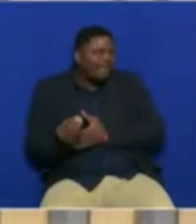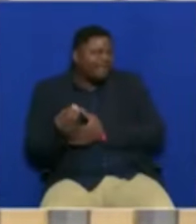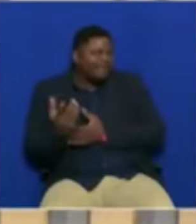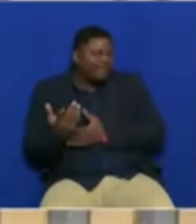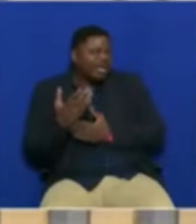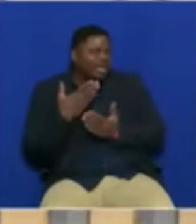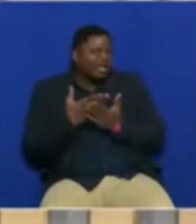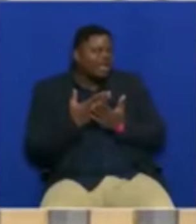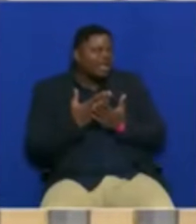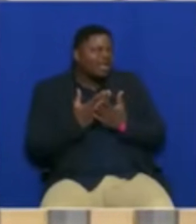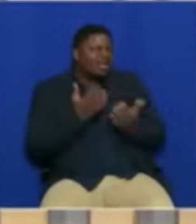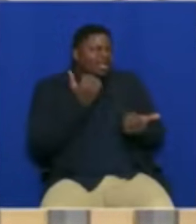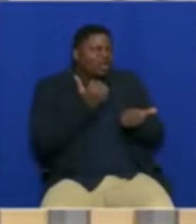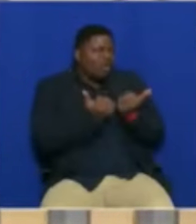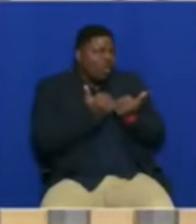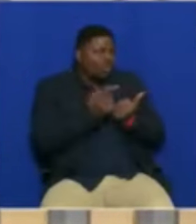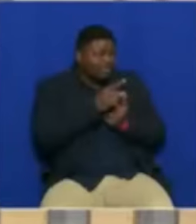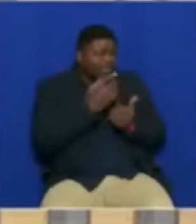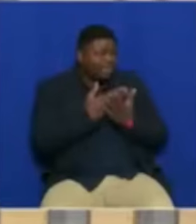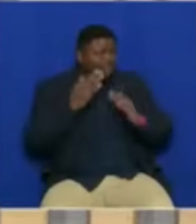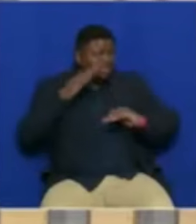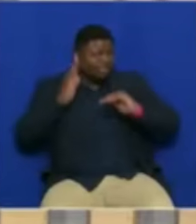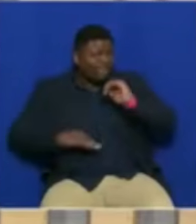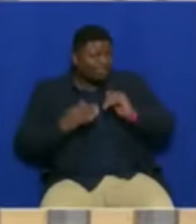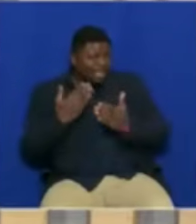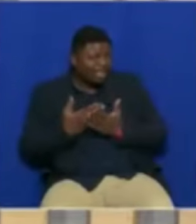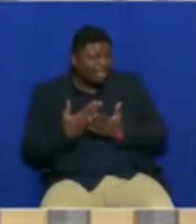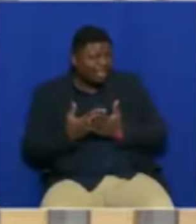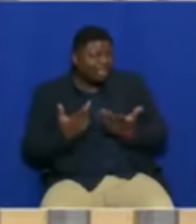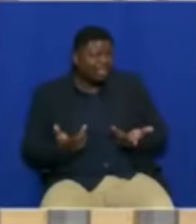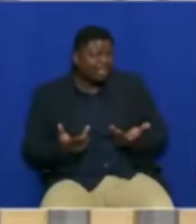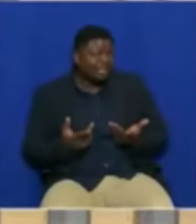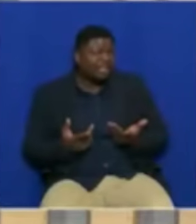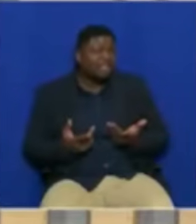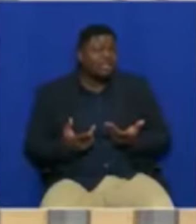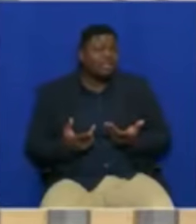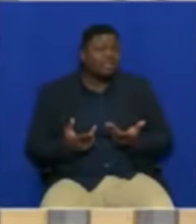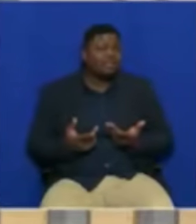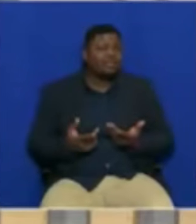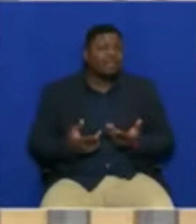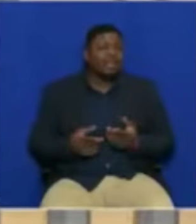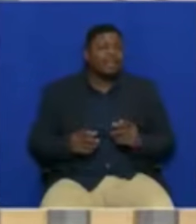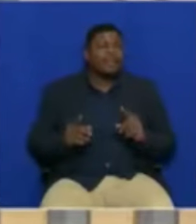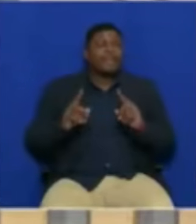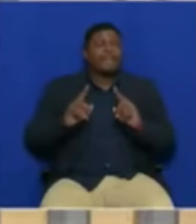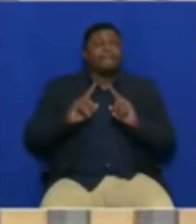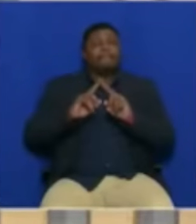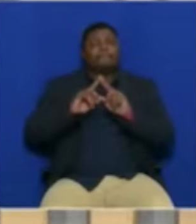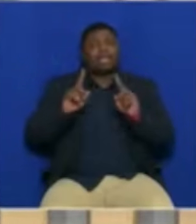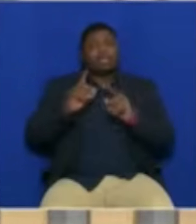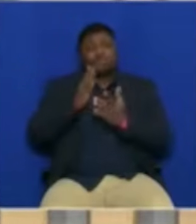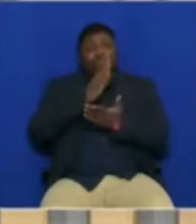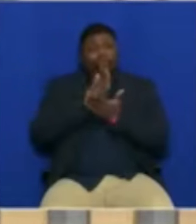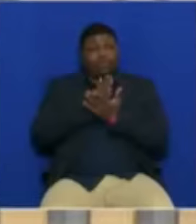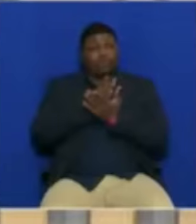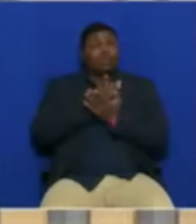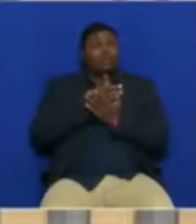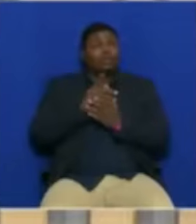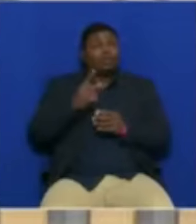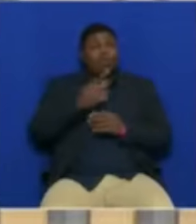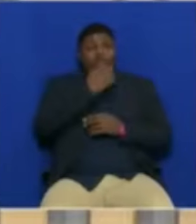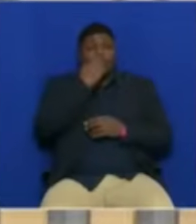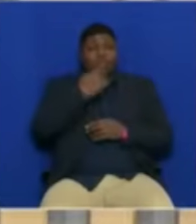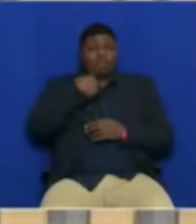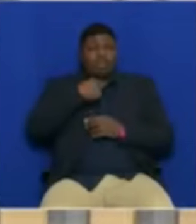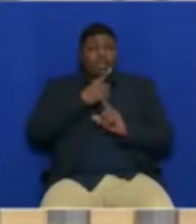charge. But where I'm not sure this is going to answer your question, Commissioner Boloy, is